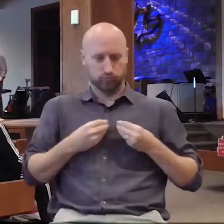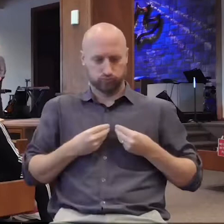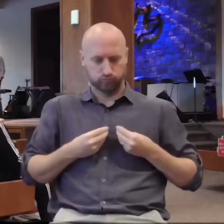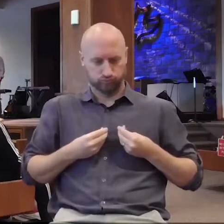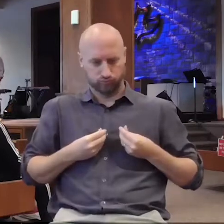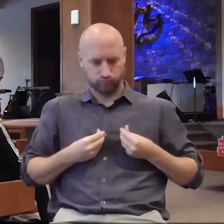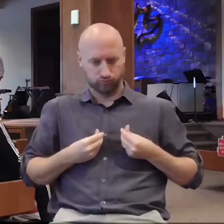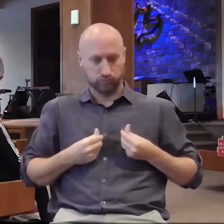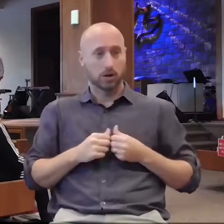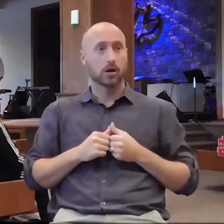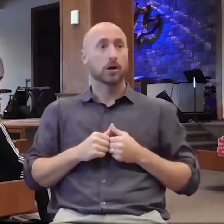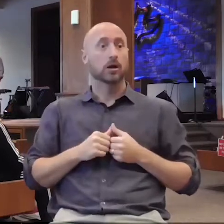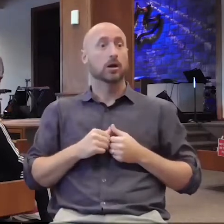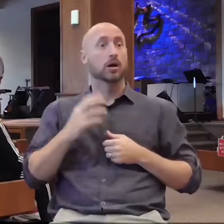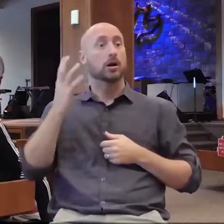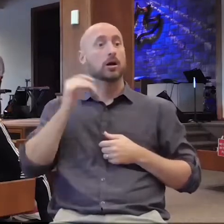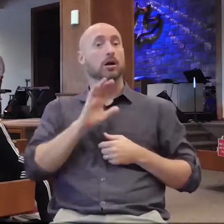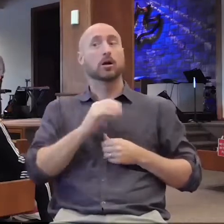because your love